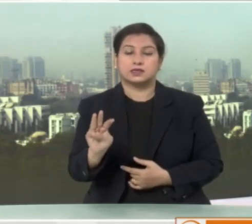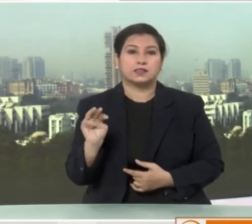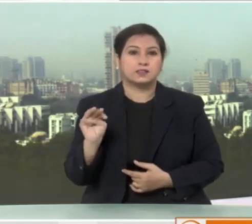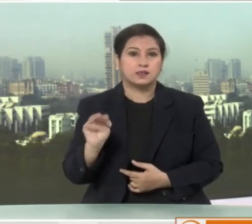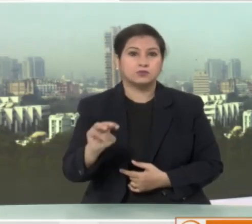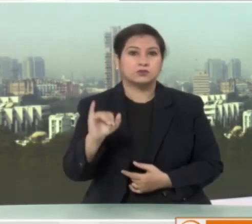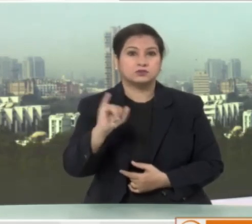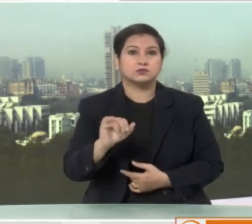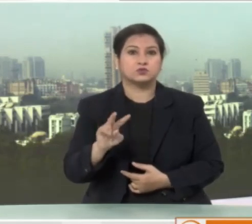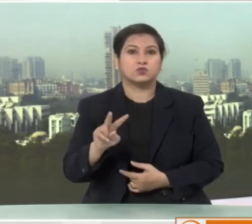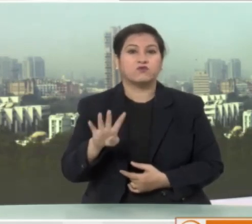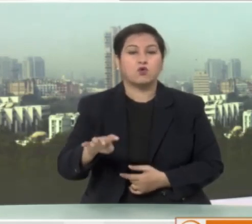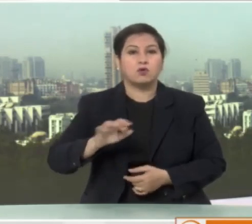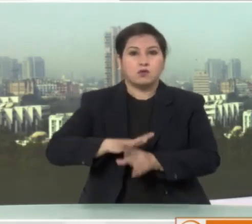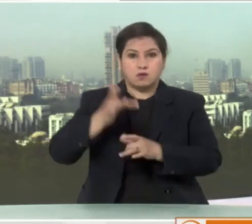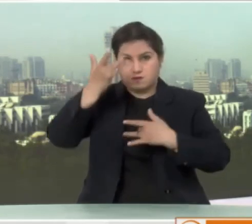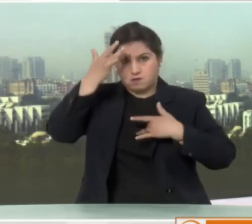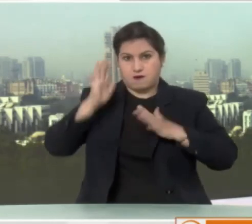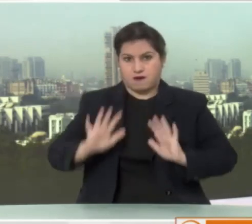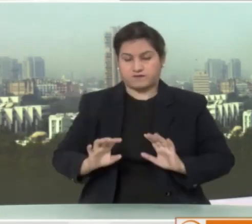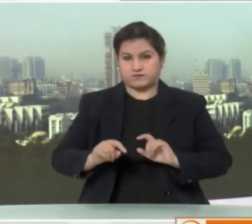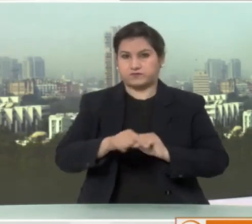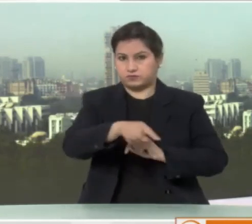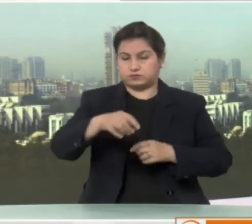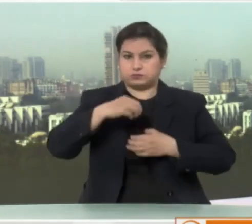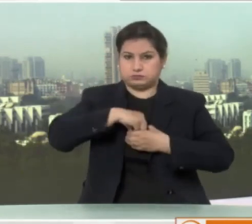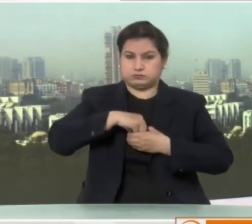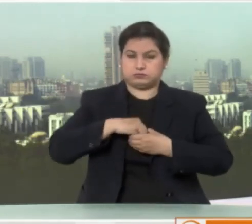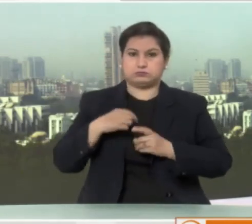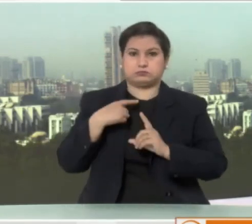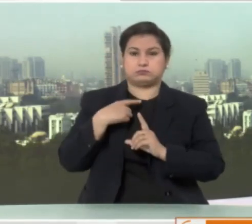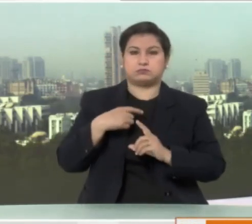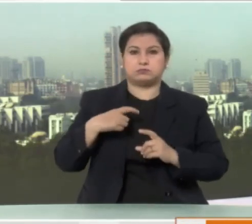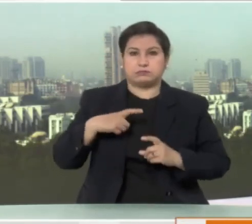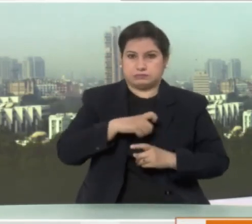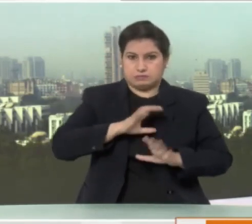63,624 active cases have been reported across the country of COVID-19.